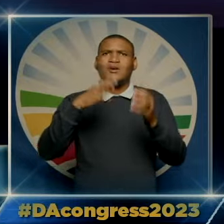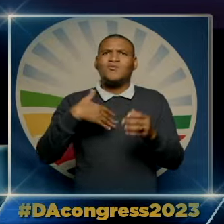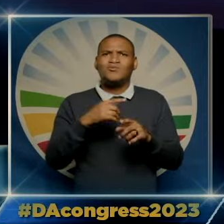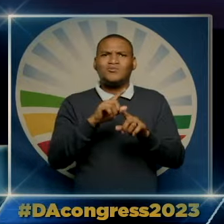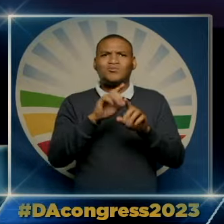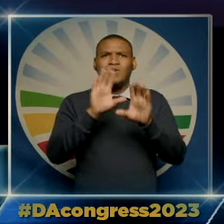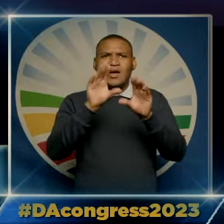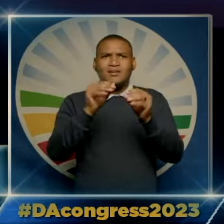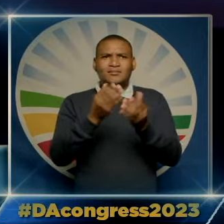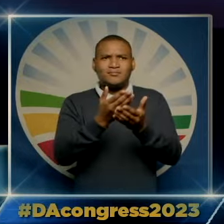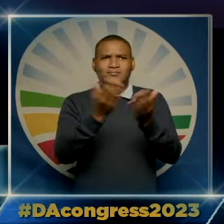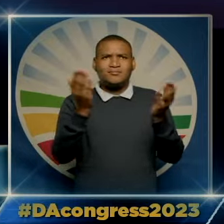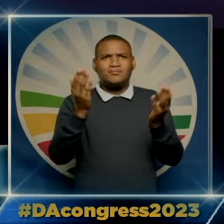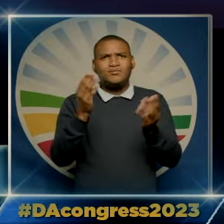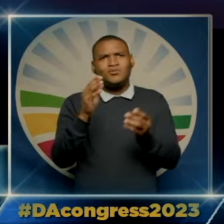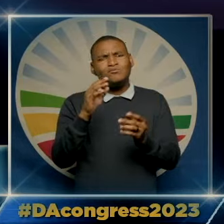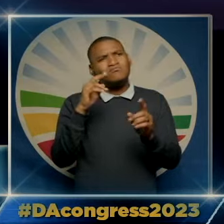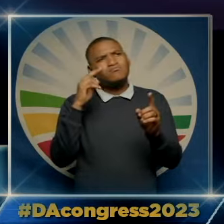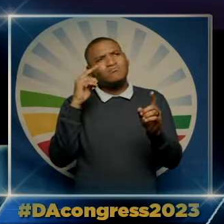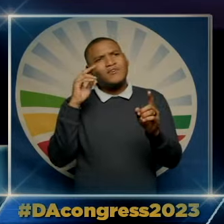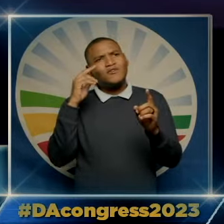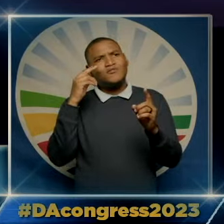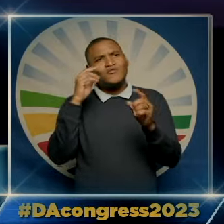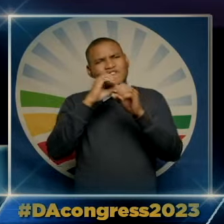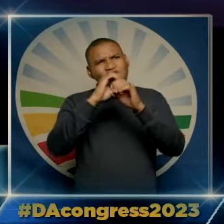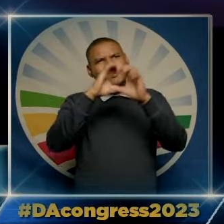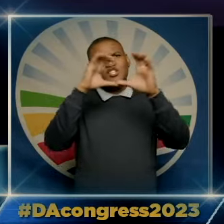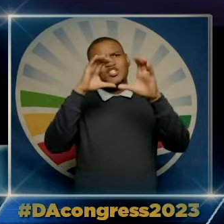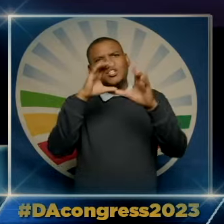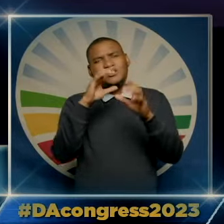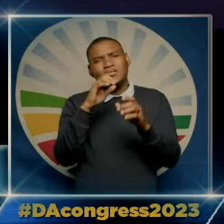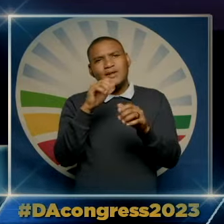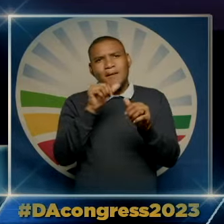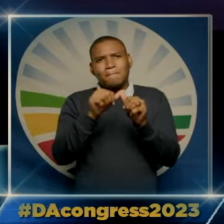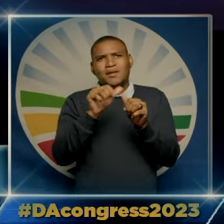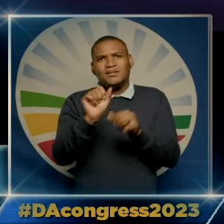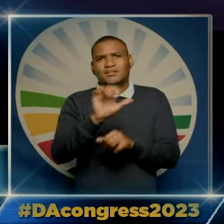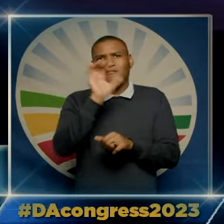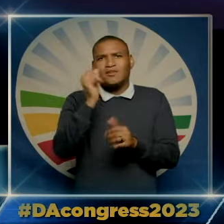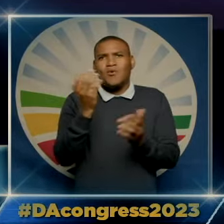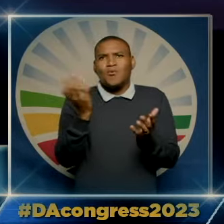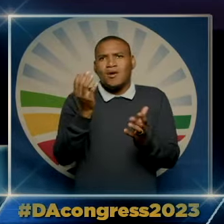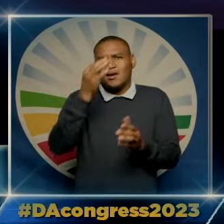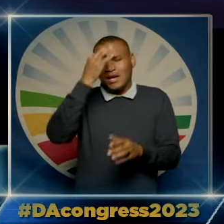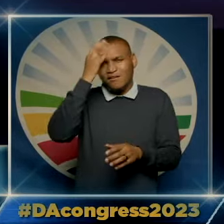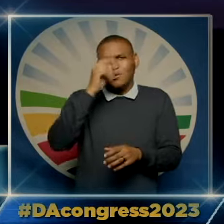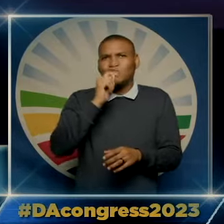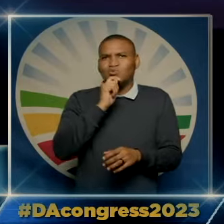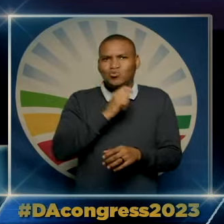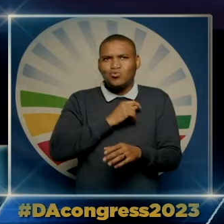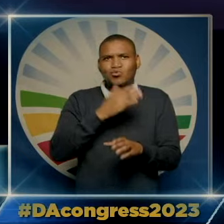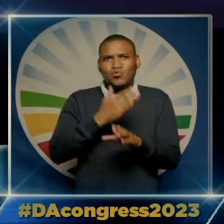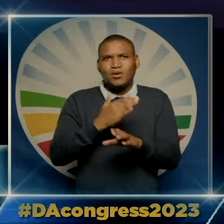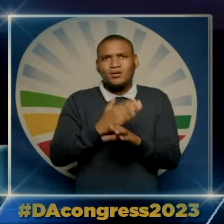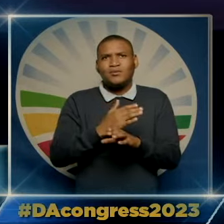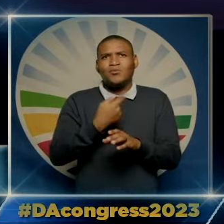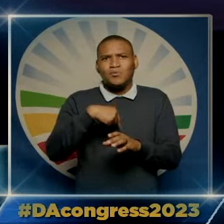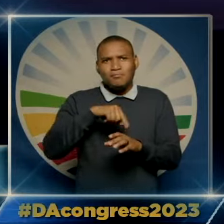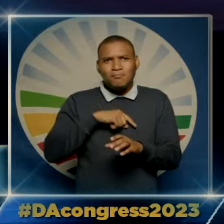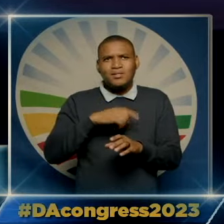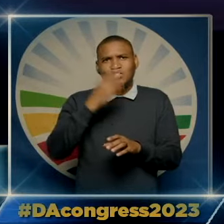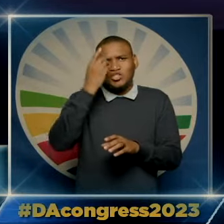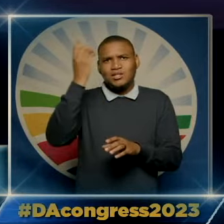you to envision a better South Africa where government truly works. Let us dare to dream. Let